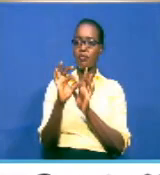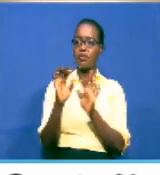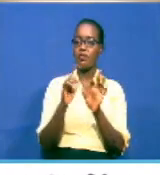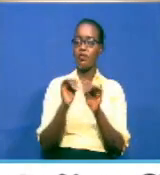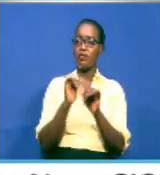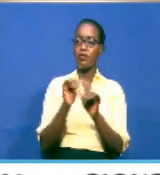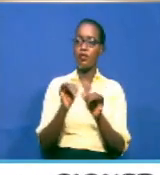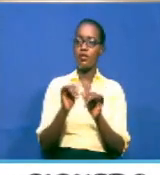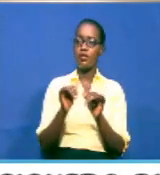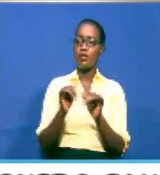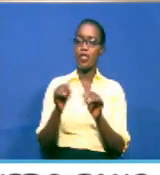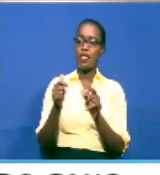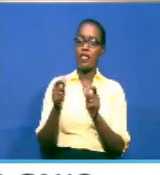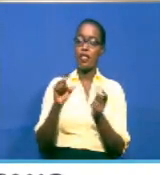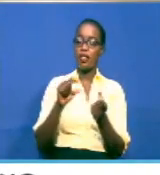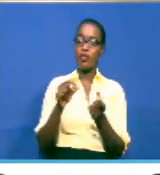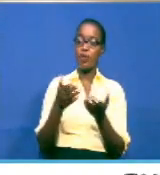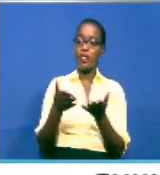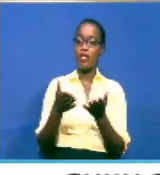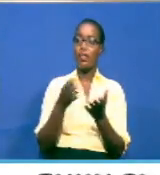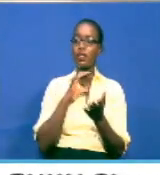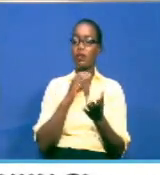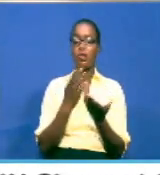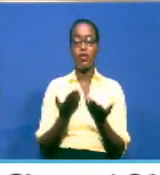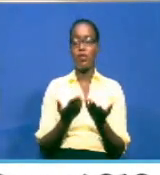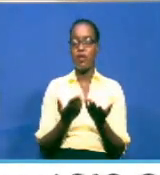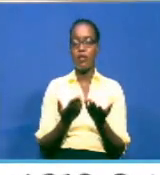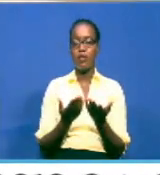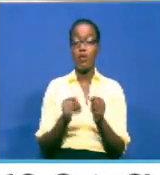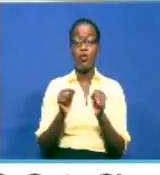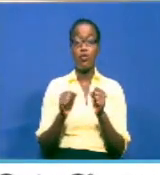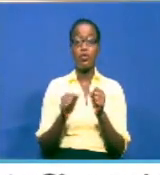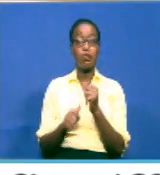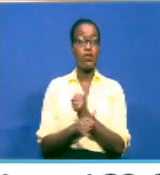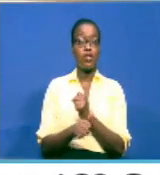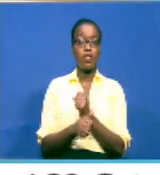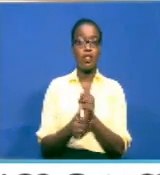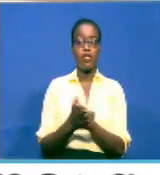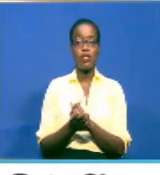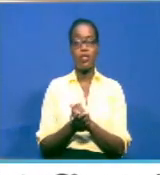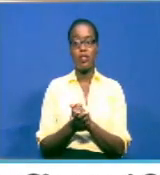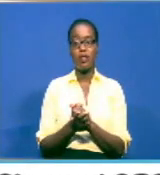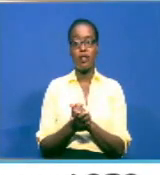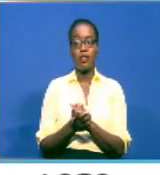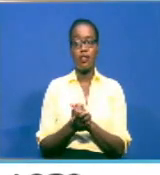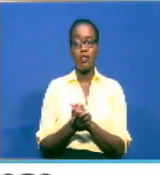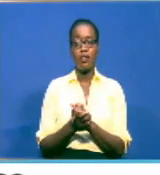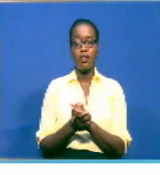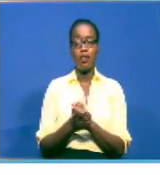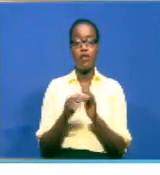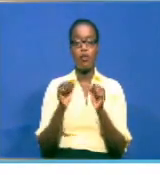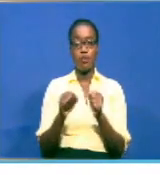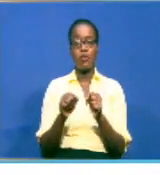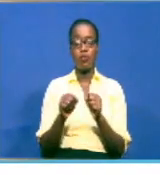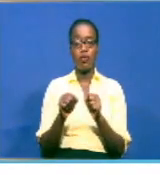no liquid that goes in, because these are chemicals, and these chemicals could react with the phone itself, and it might end up